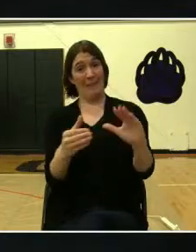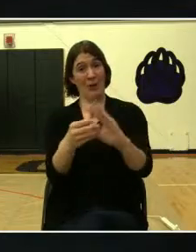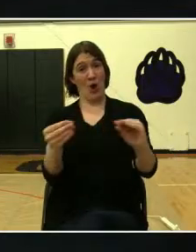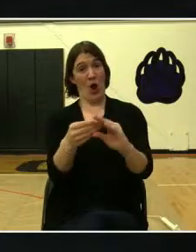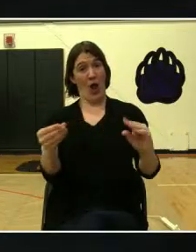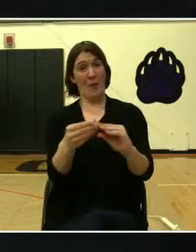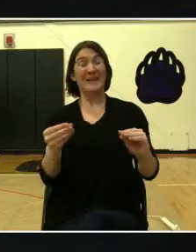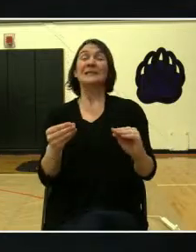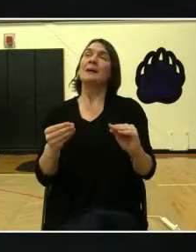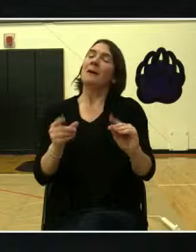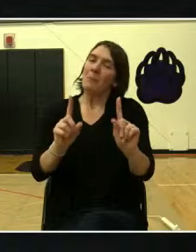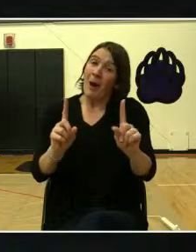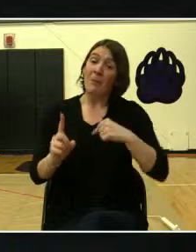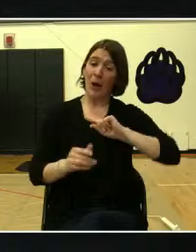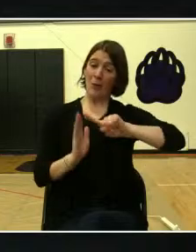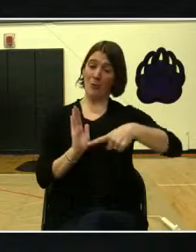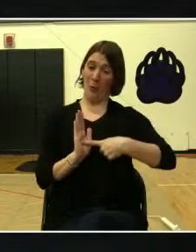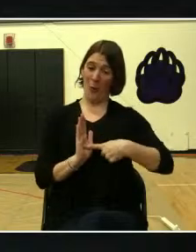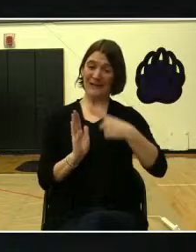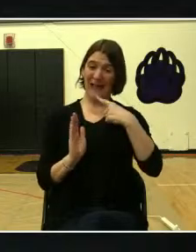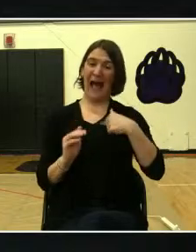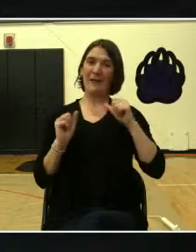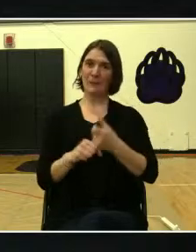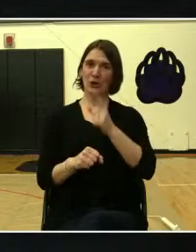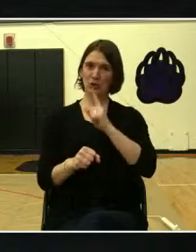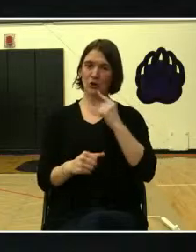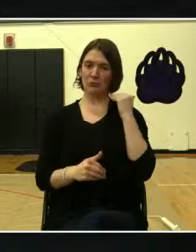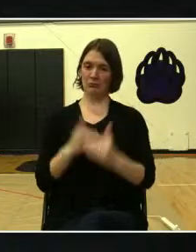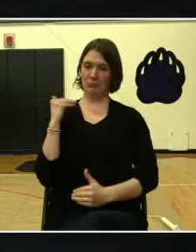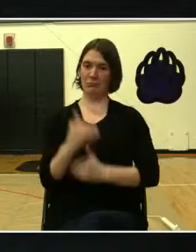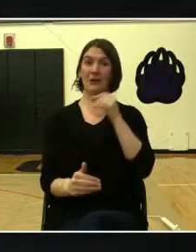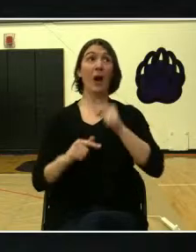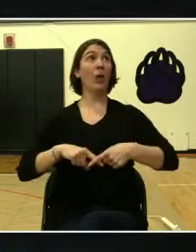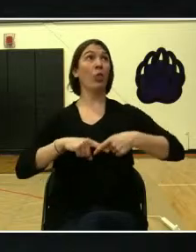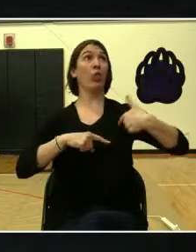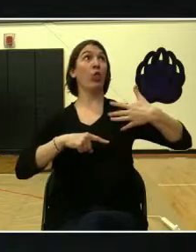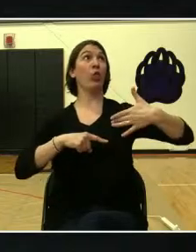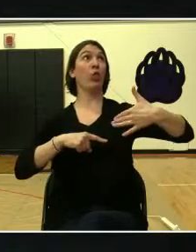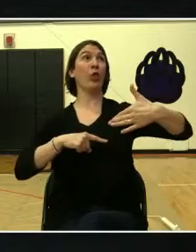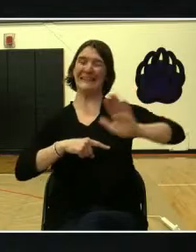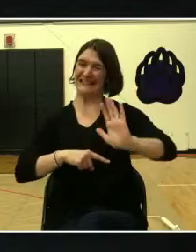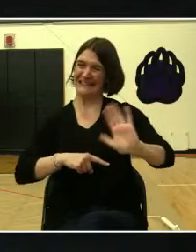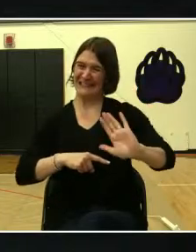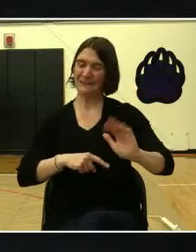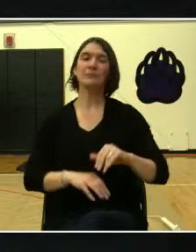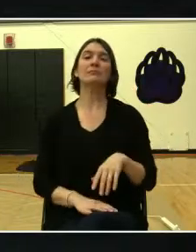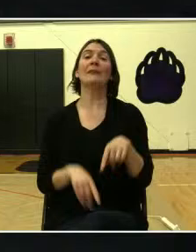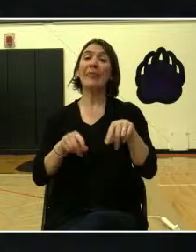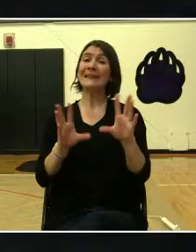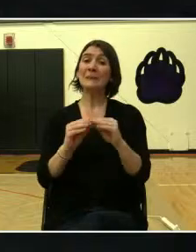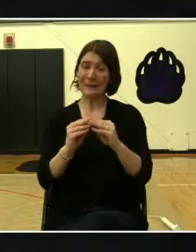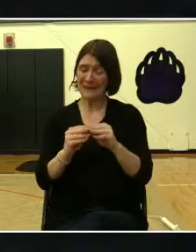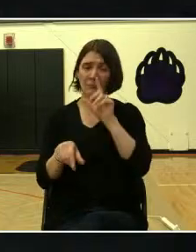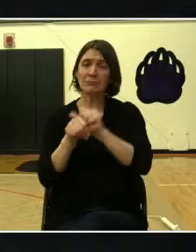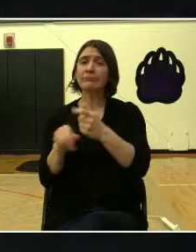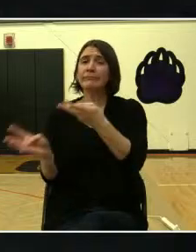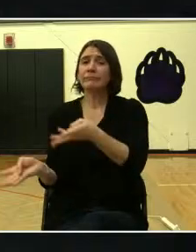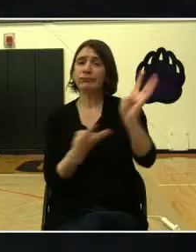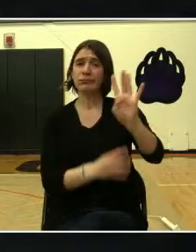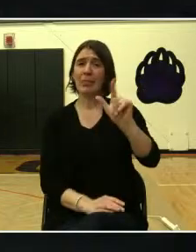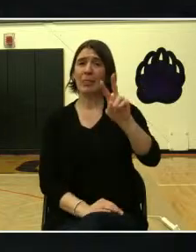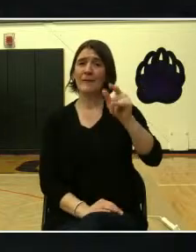comments but my role is to make sure the meeting keeps on track uh the meeting is being broadcast